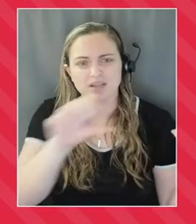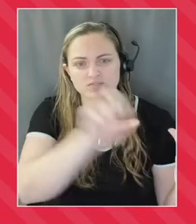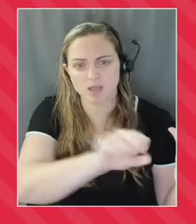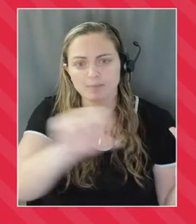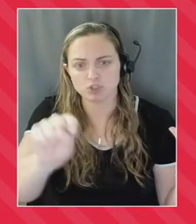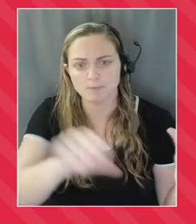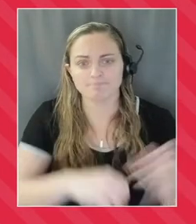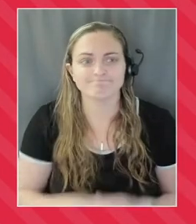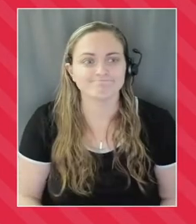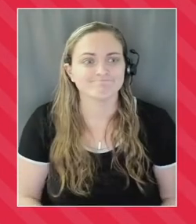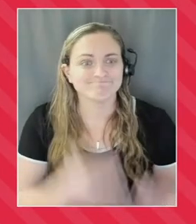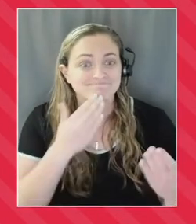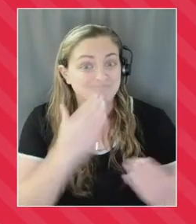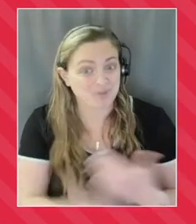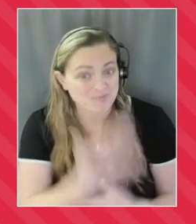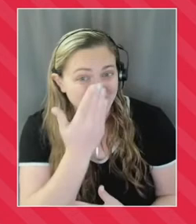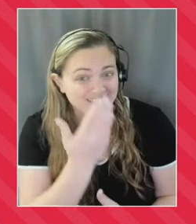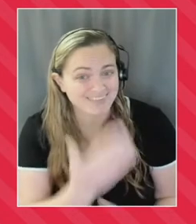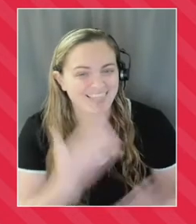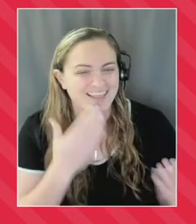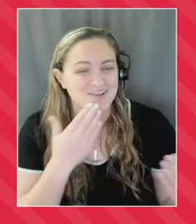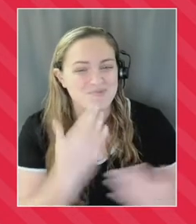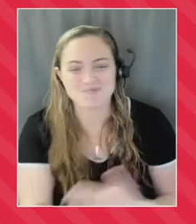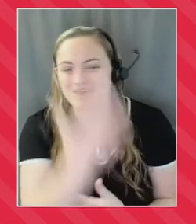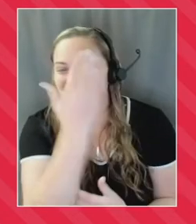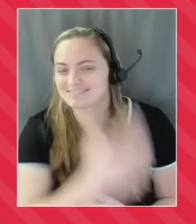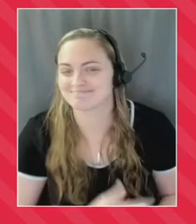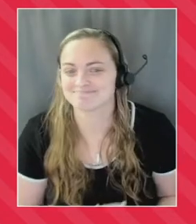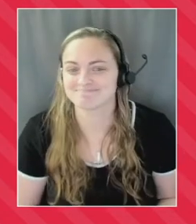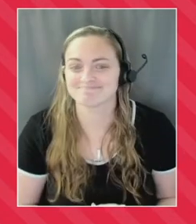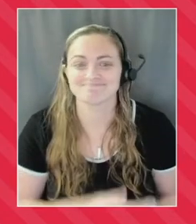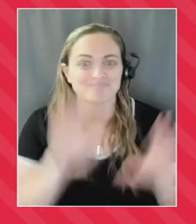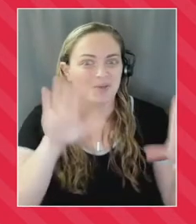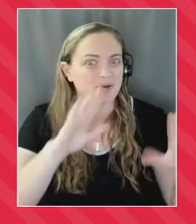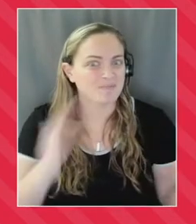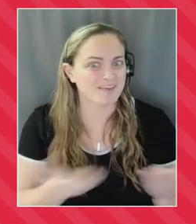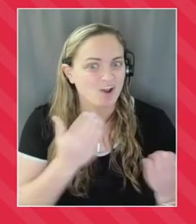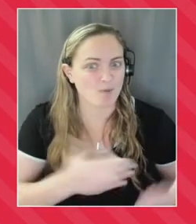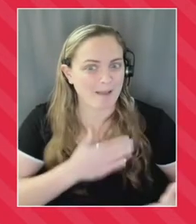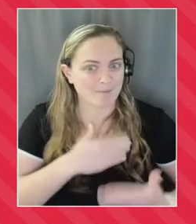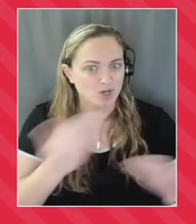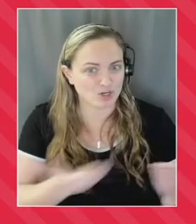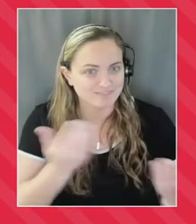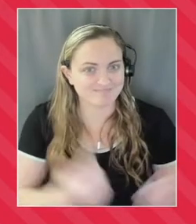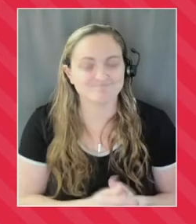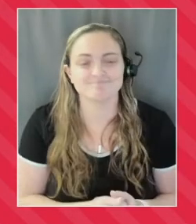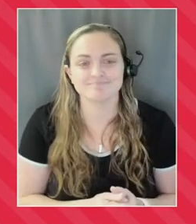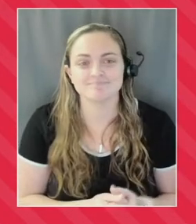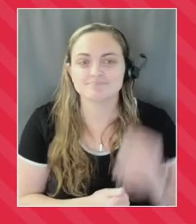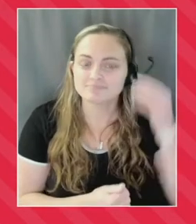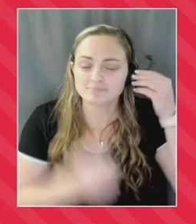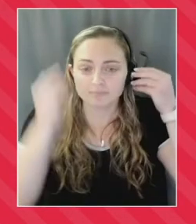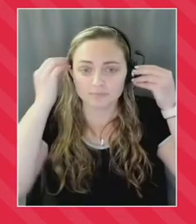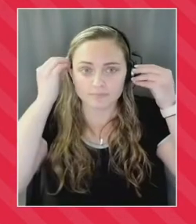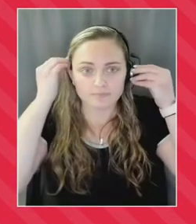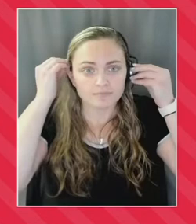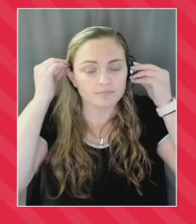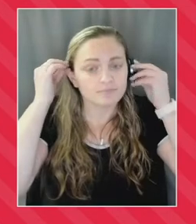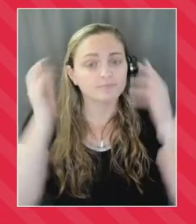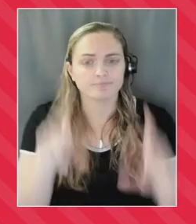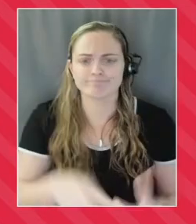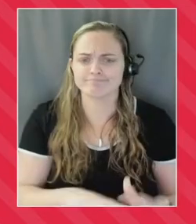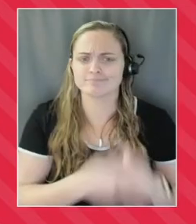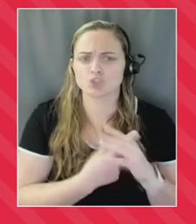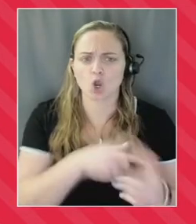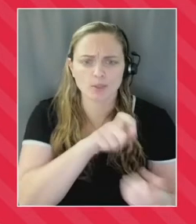good morning. Thank you, Stacy. Good morning. Great to be here. I'm glad you're here. Well, let's get right into the details. And I think, Andrew, maybe starting